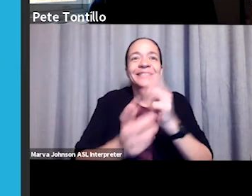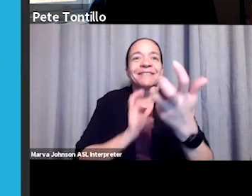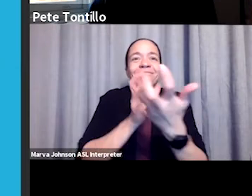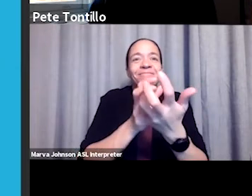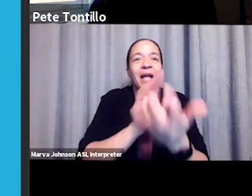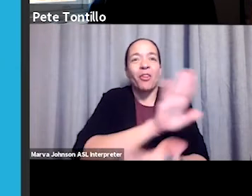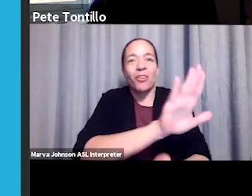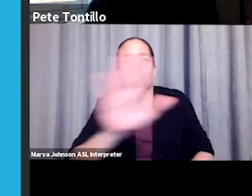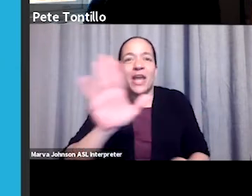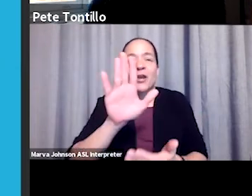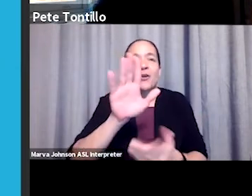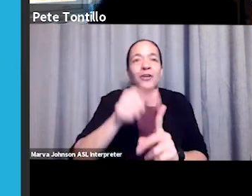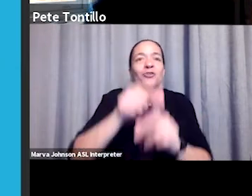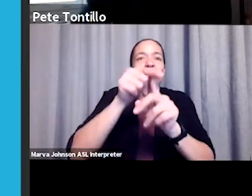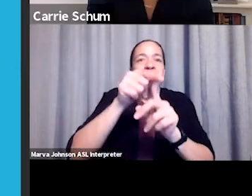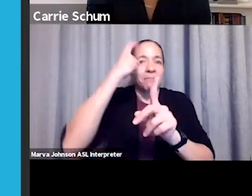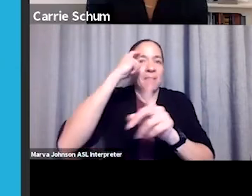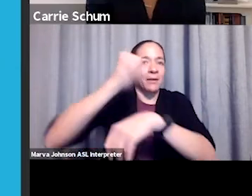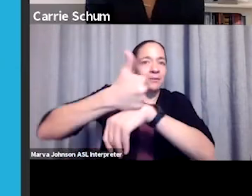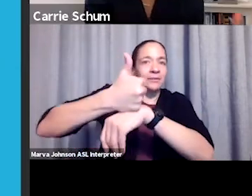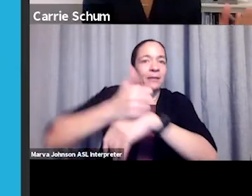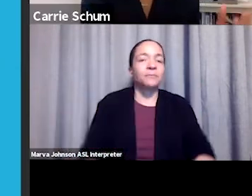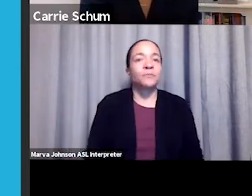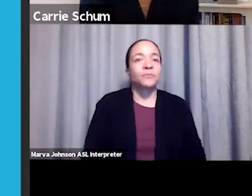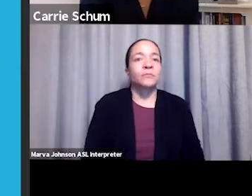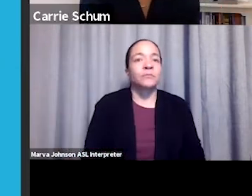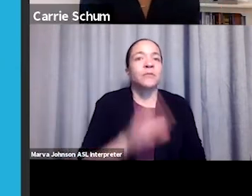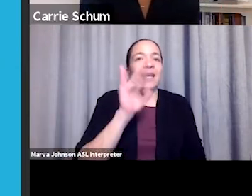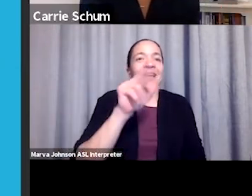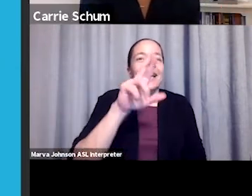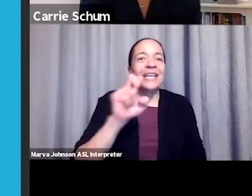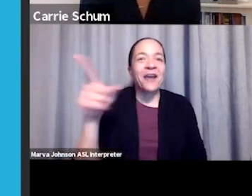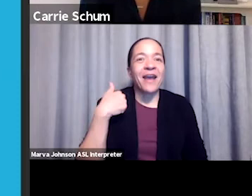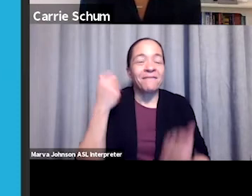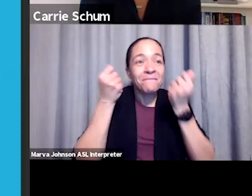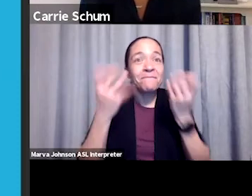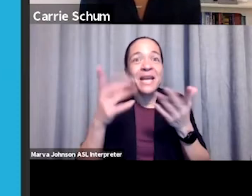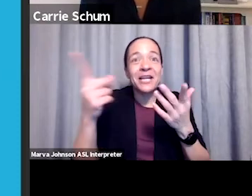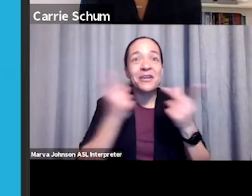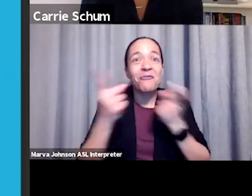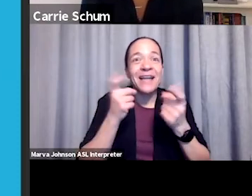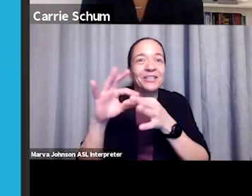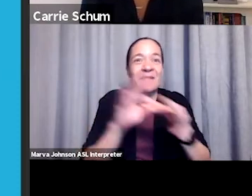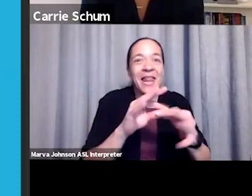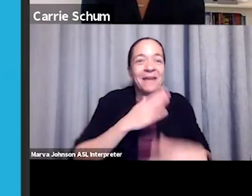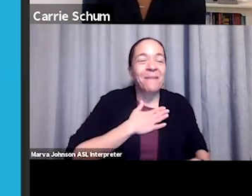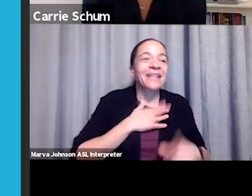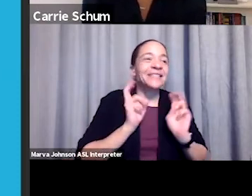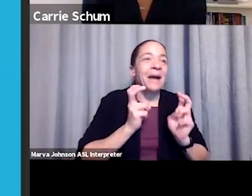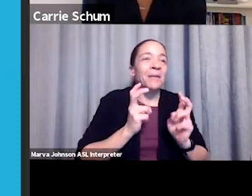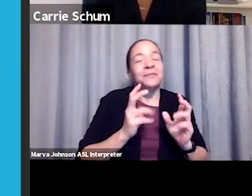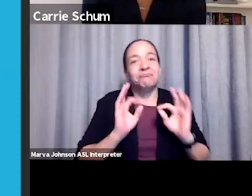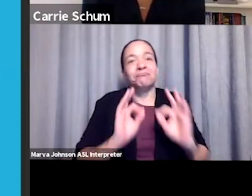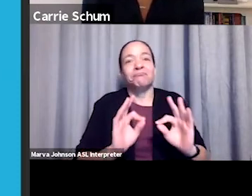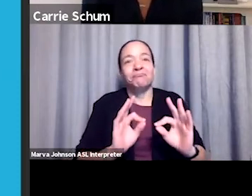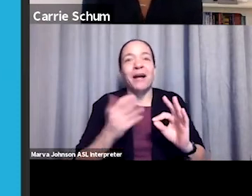people's unique mindsets. Carrie? Yeah, thanks. And we've been getting a number of questions in the chat about this very topic. So good thing we put it all in